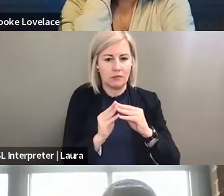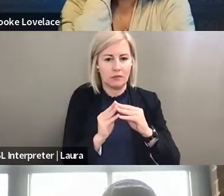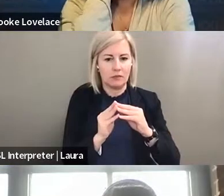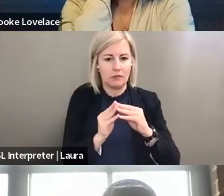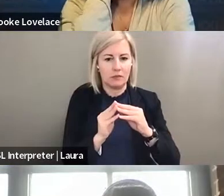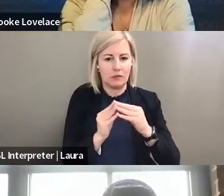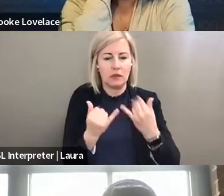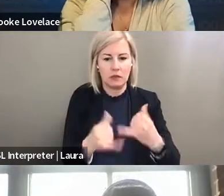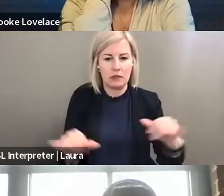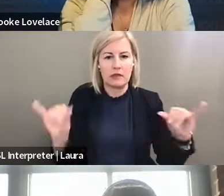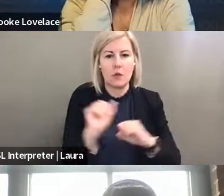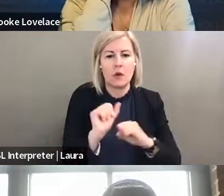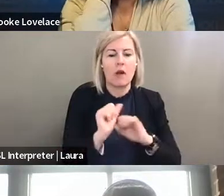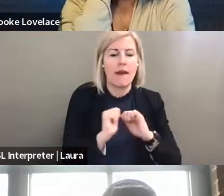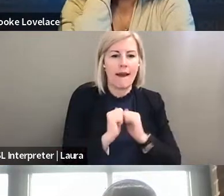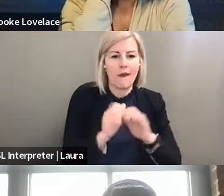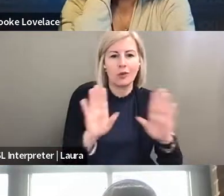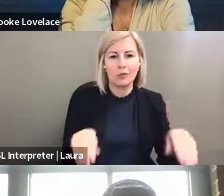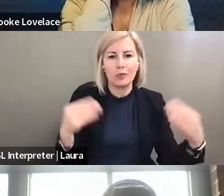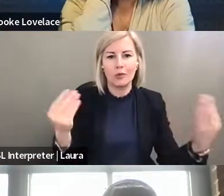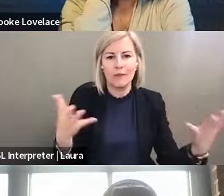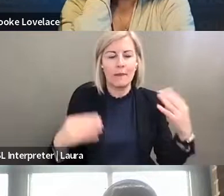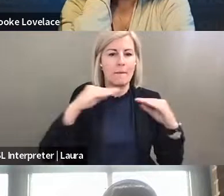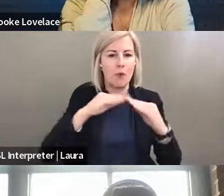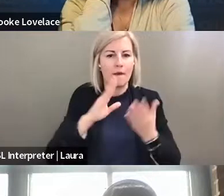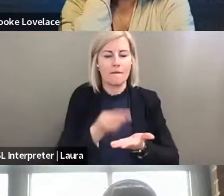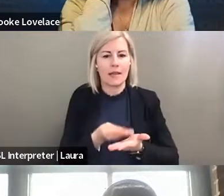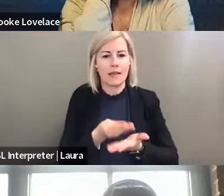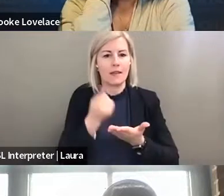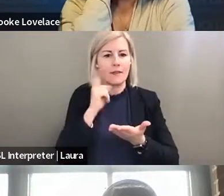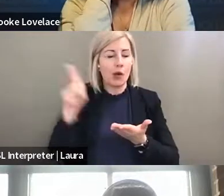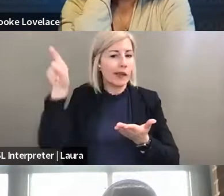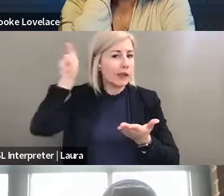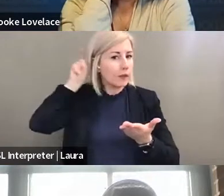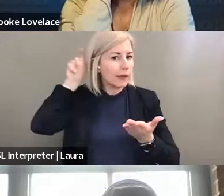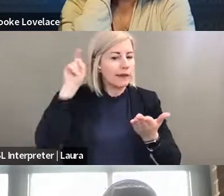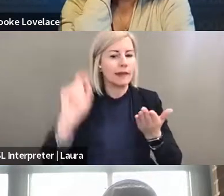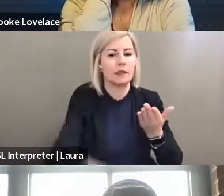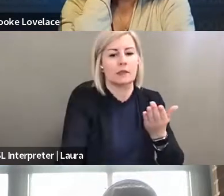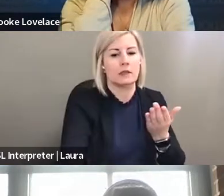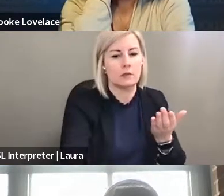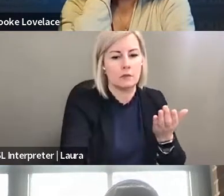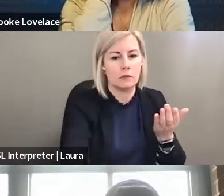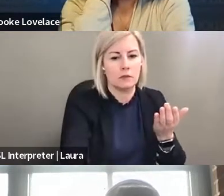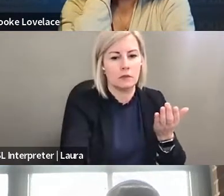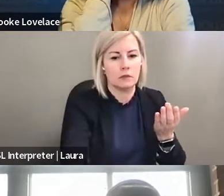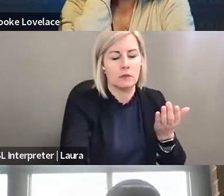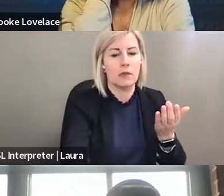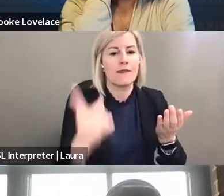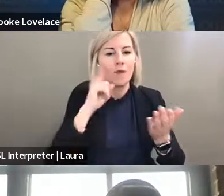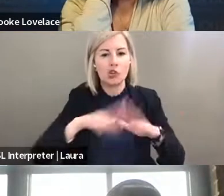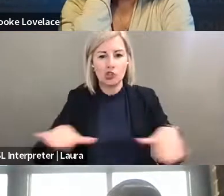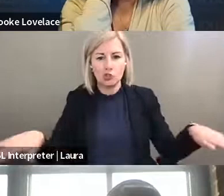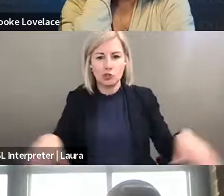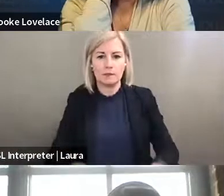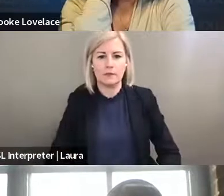still working on how to provide additional funding for children's hearing aids. I think we mentioned in a